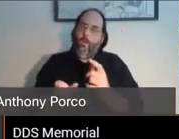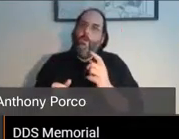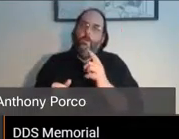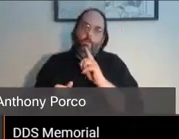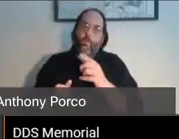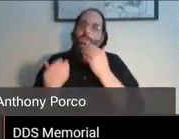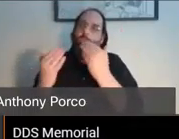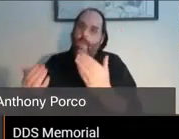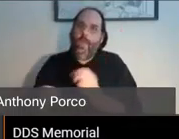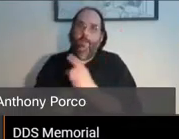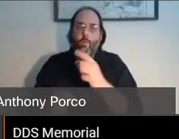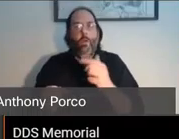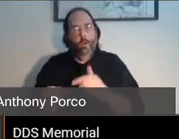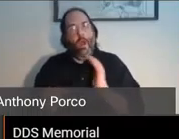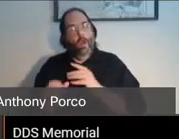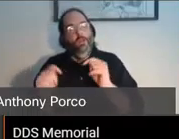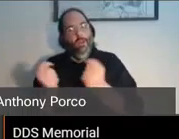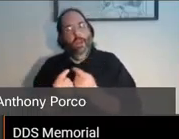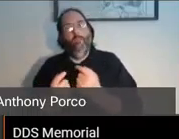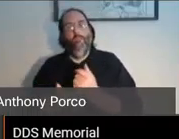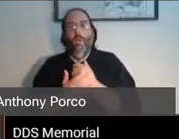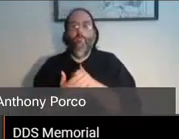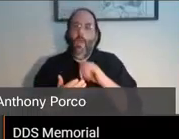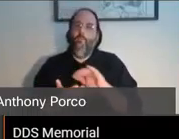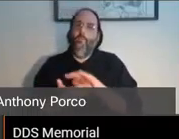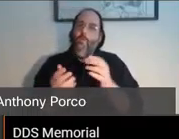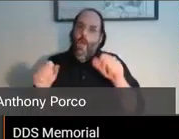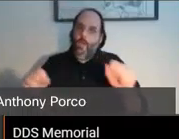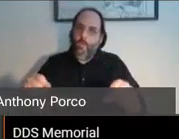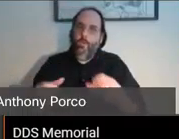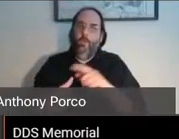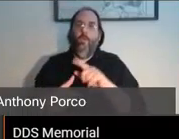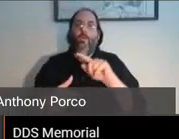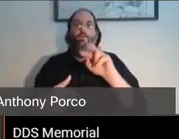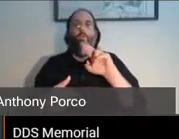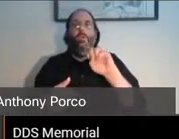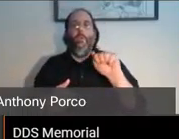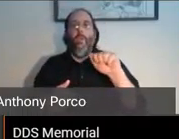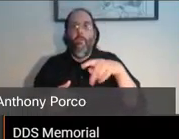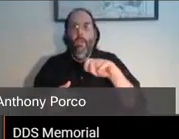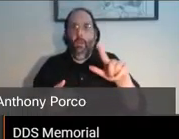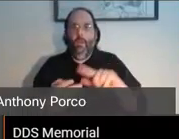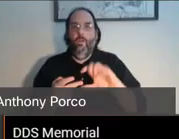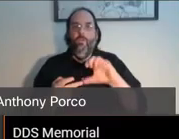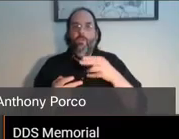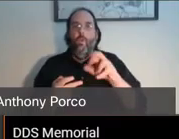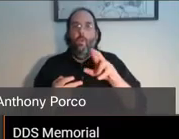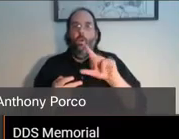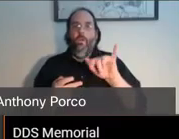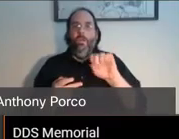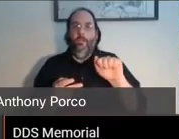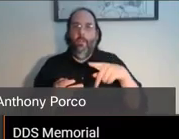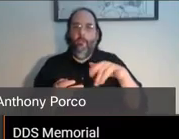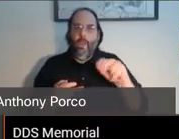thank everybody on this team that made it all possible. This includes Teresa Peel, Charlisa Payne,